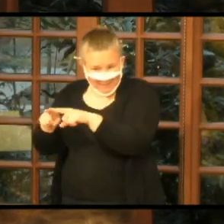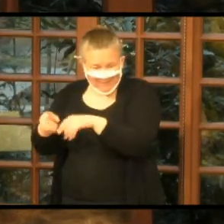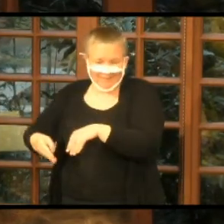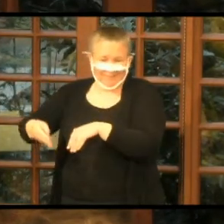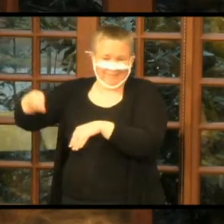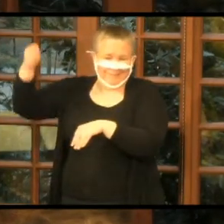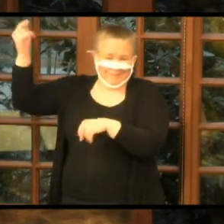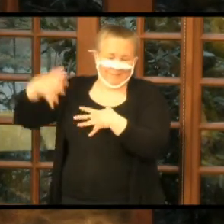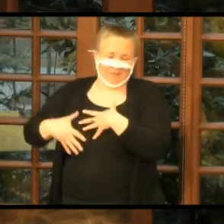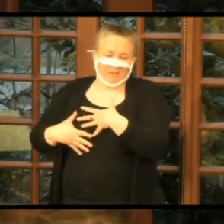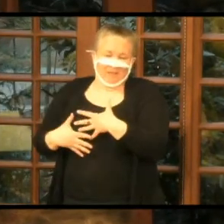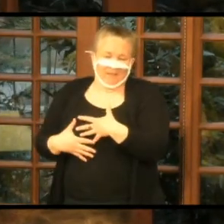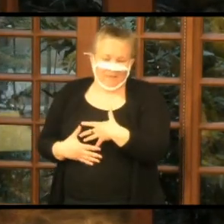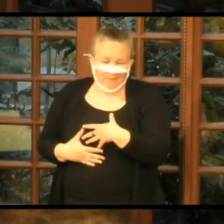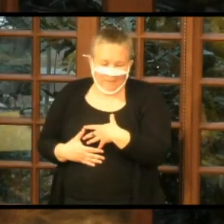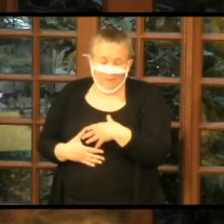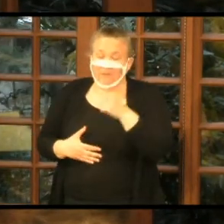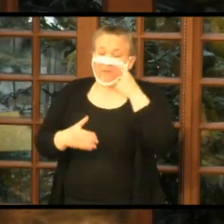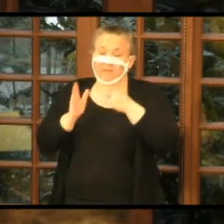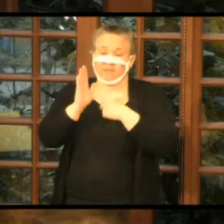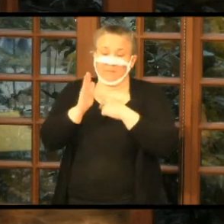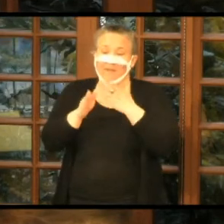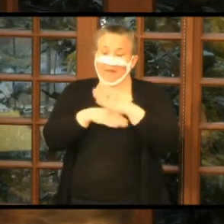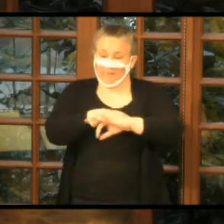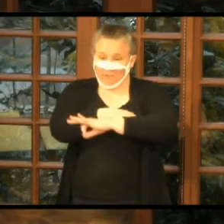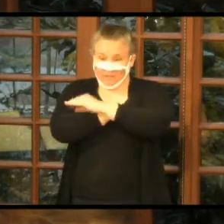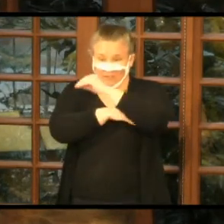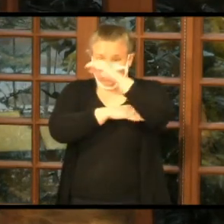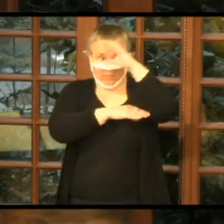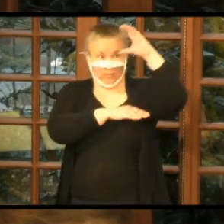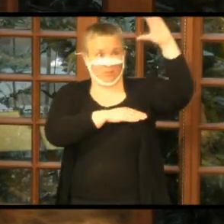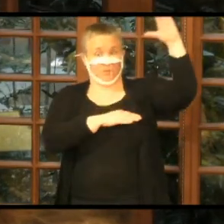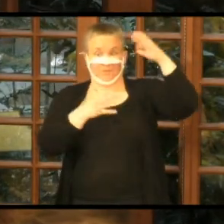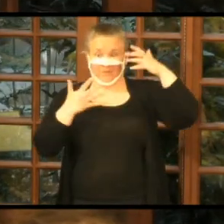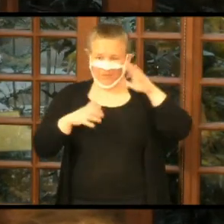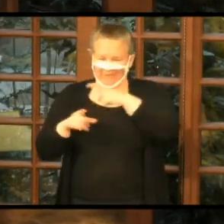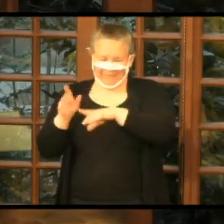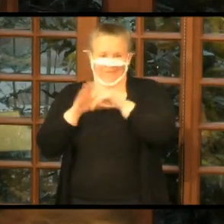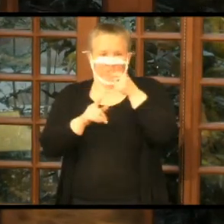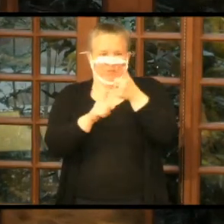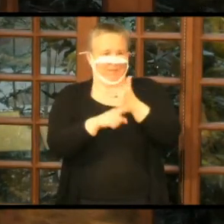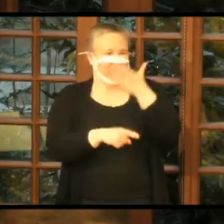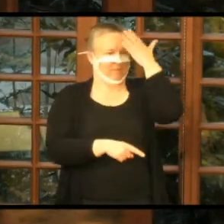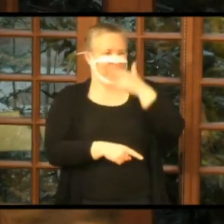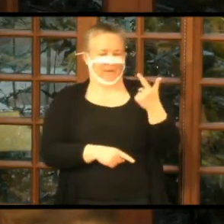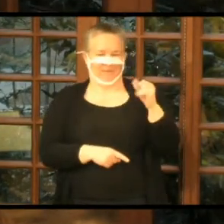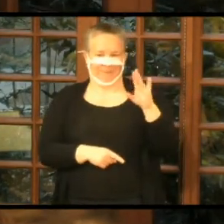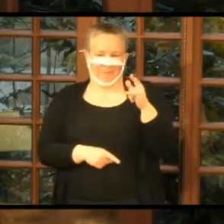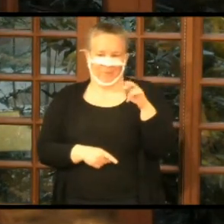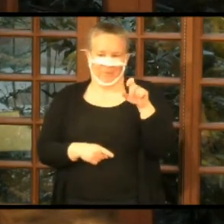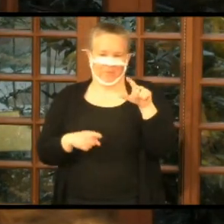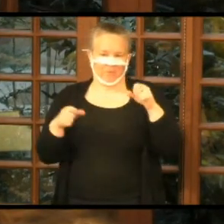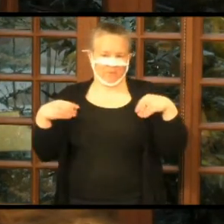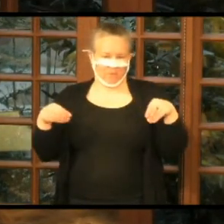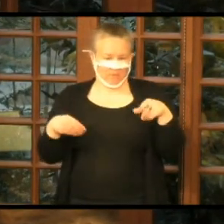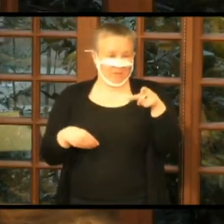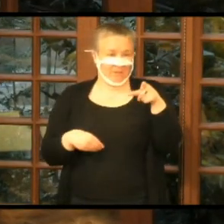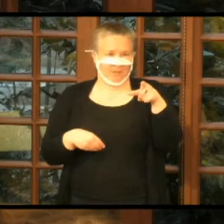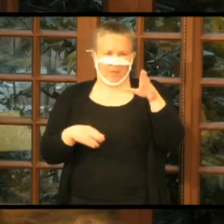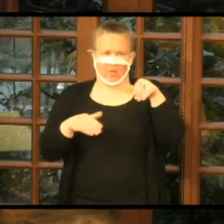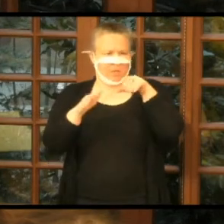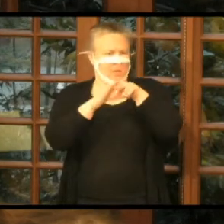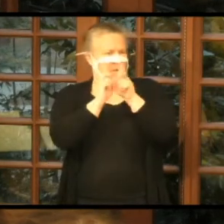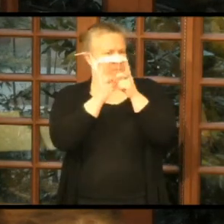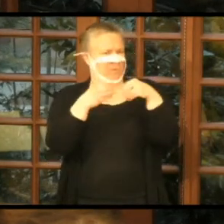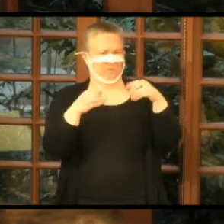sigh. Sometime after the sun was fully up, she found herself in front of a Gimbel's. She hadn't been in a department